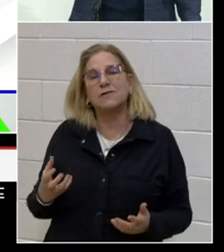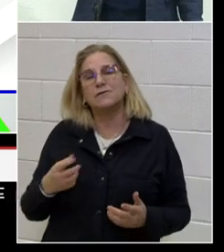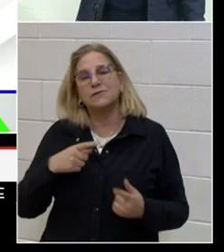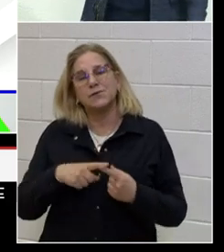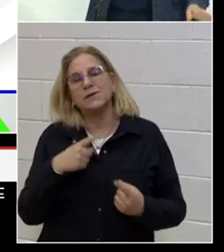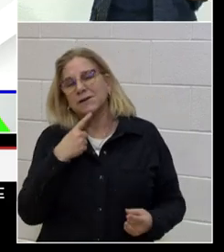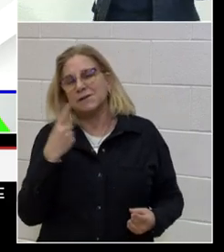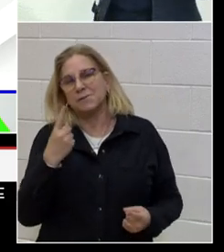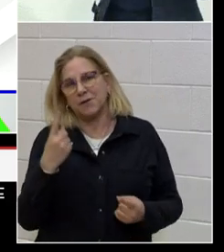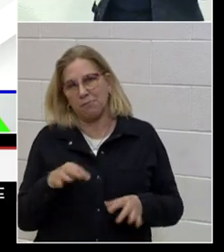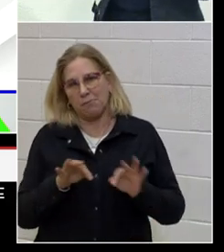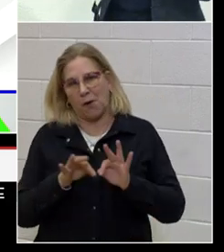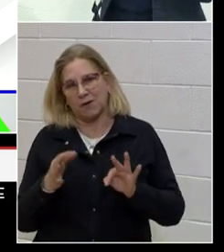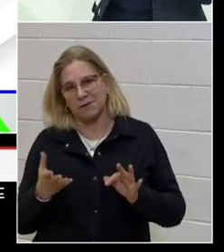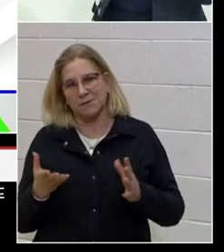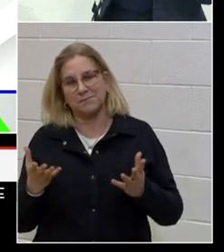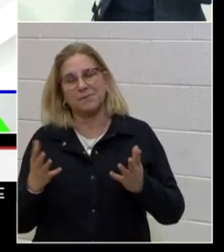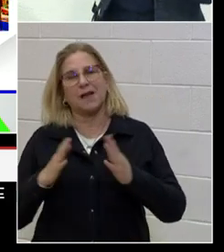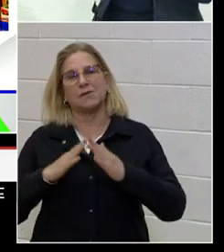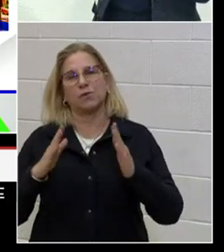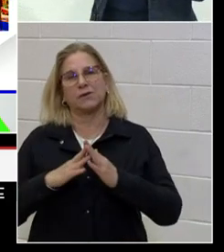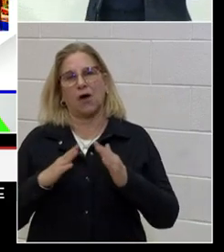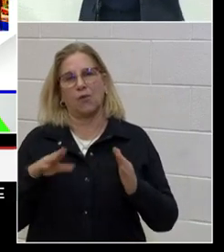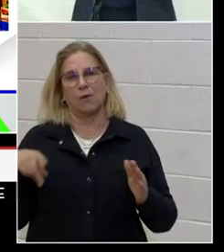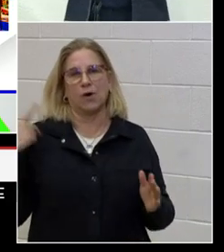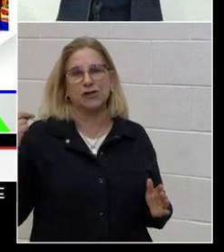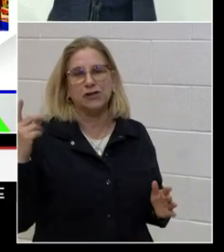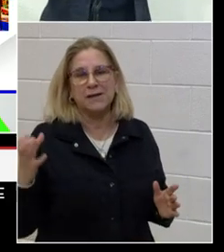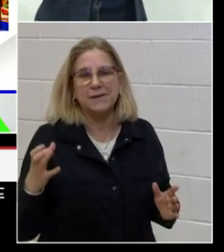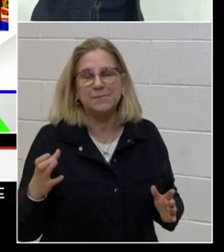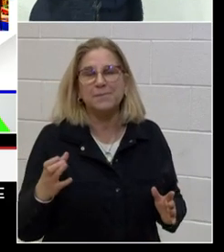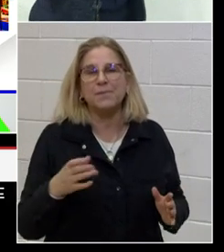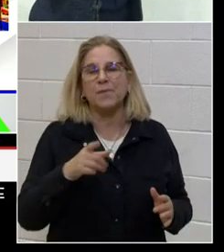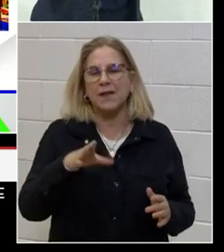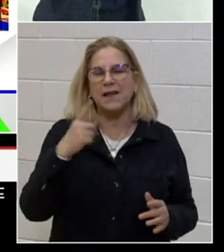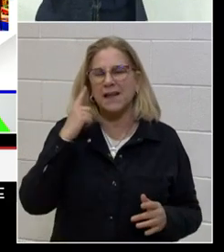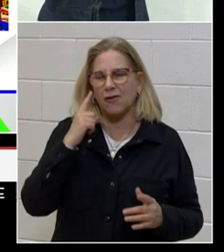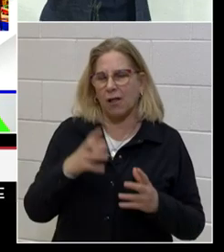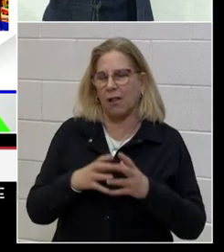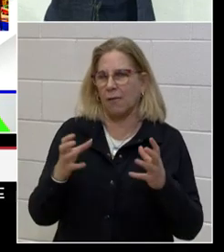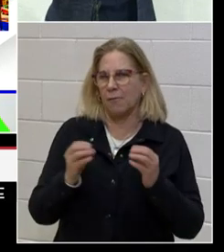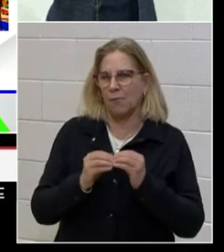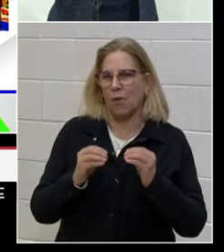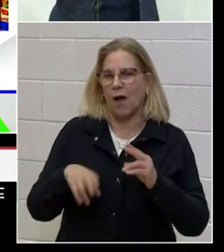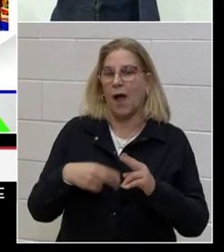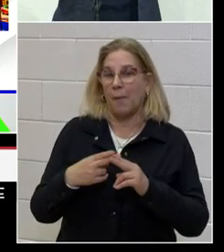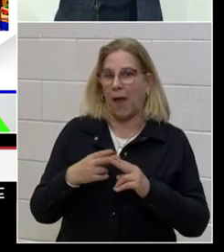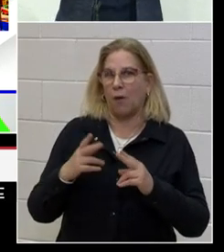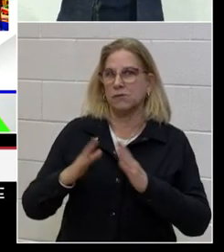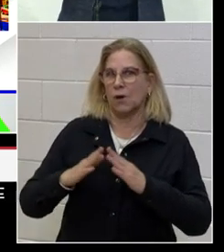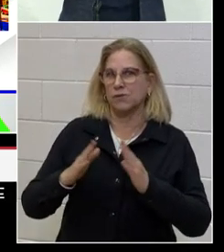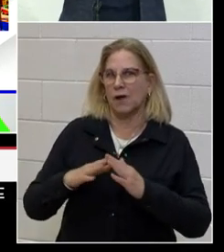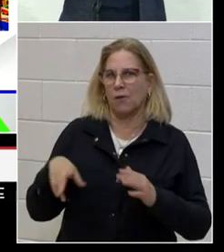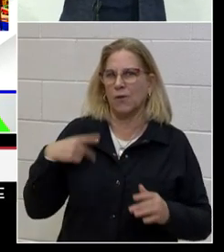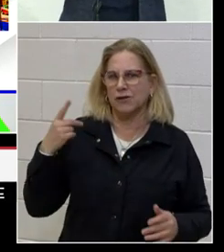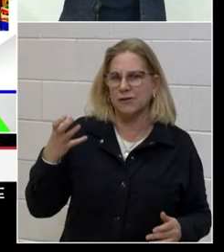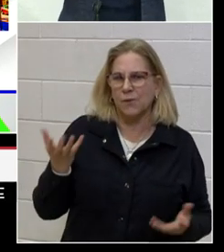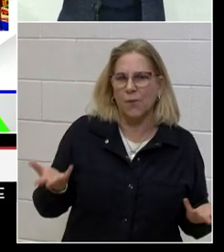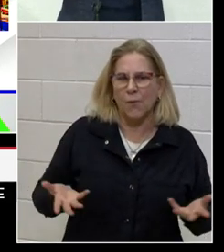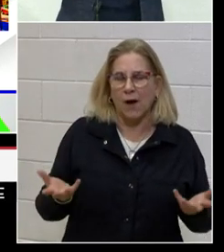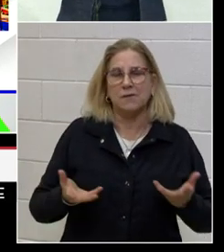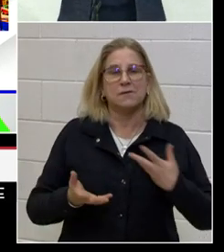information about the downtown, because you're going to hear a lot of themes about what we talk about today, being how our investments in